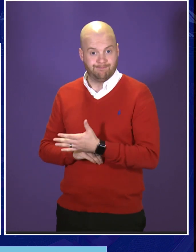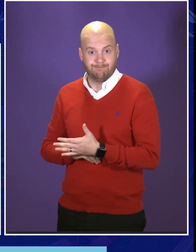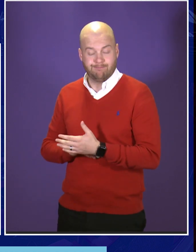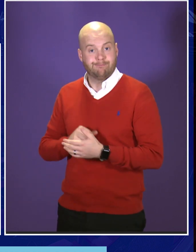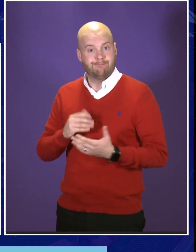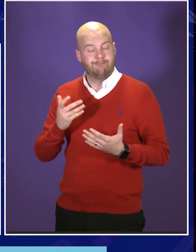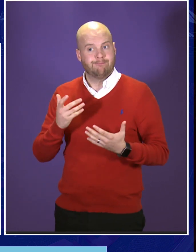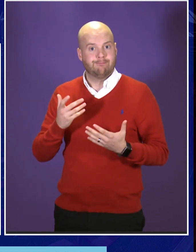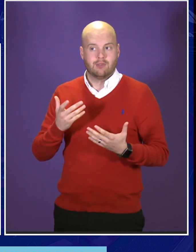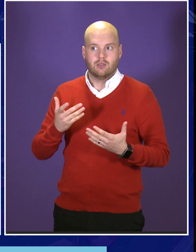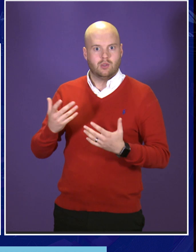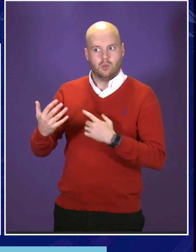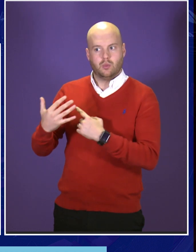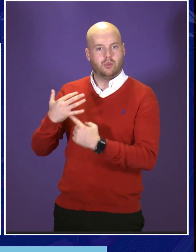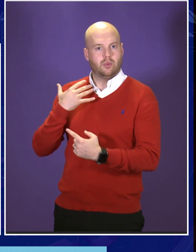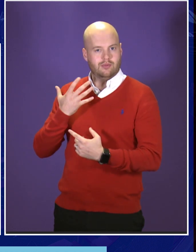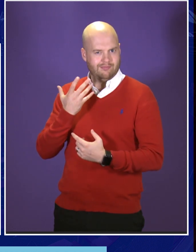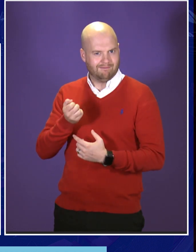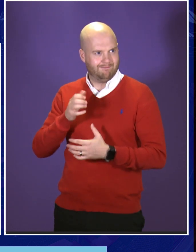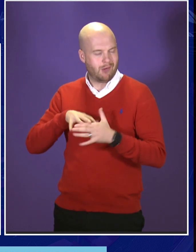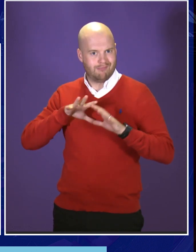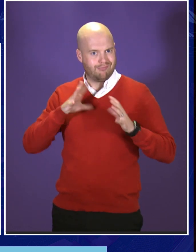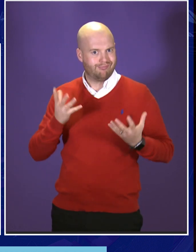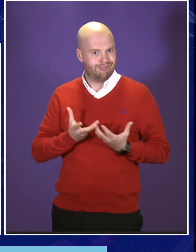Inspiration is spread around the globe,